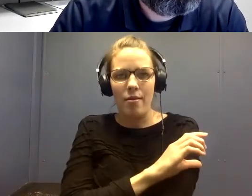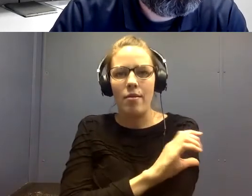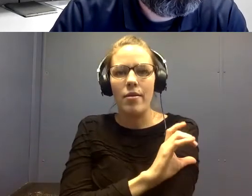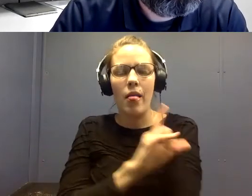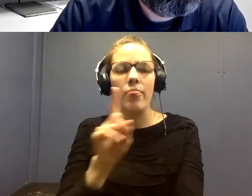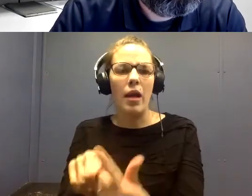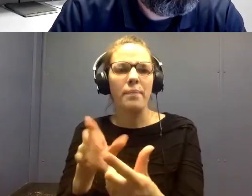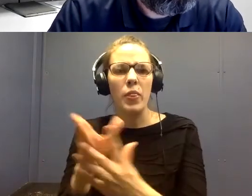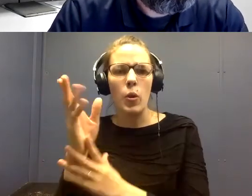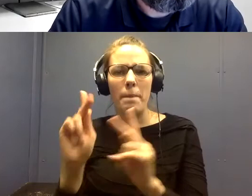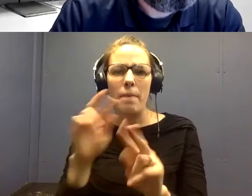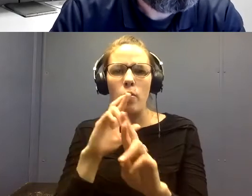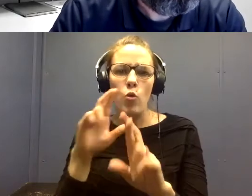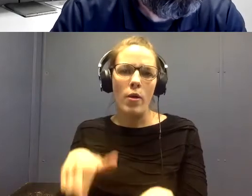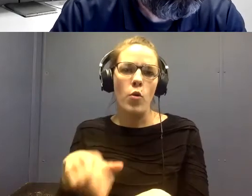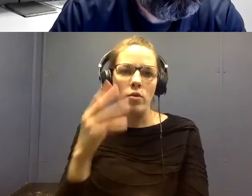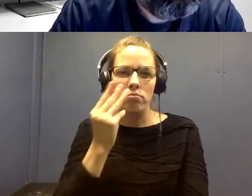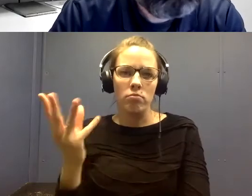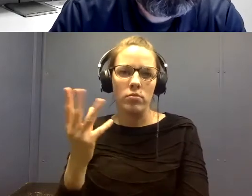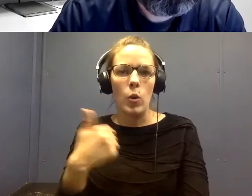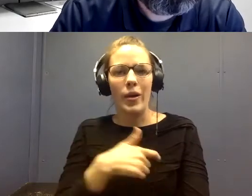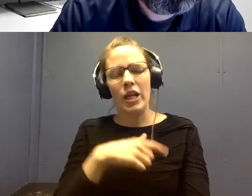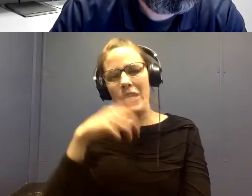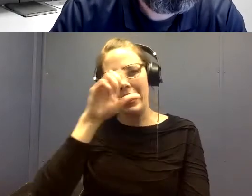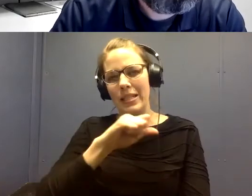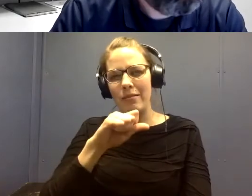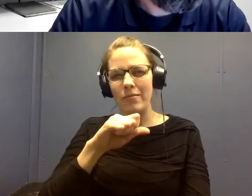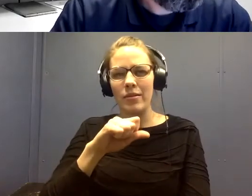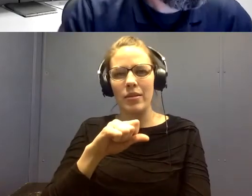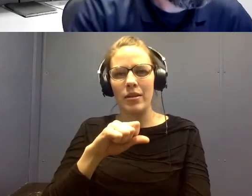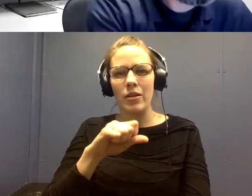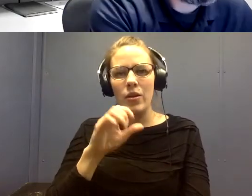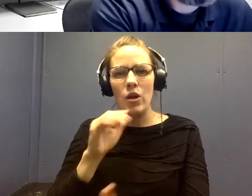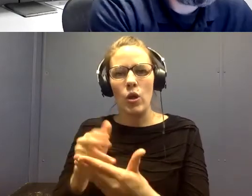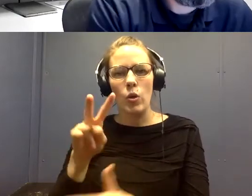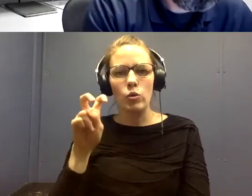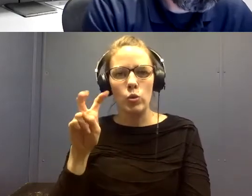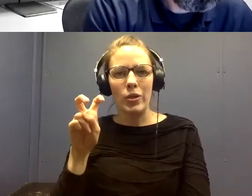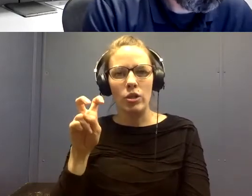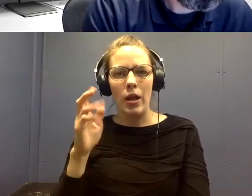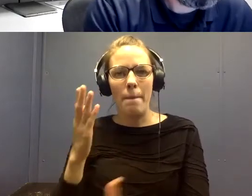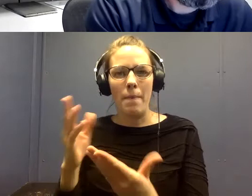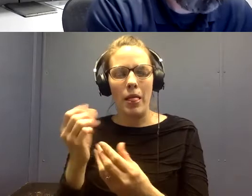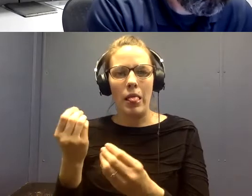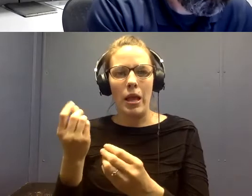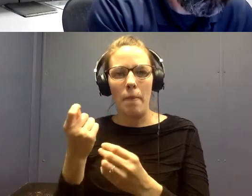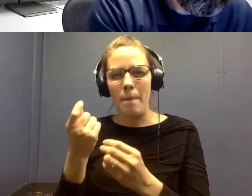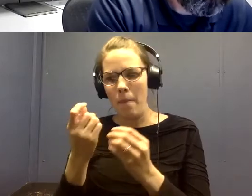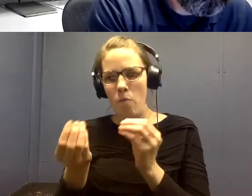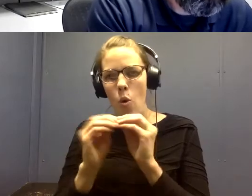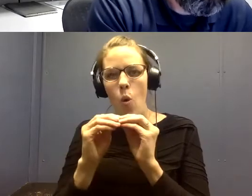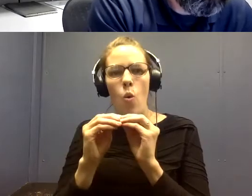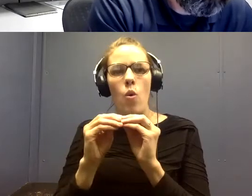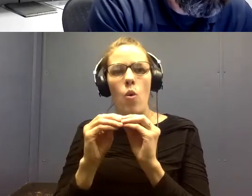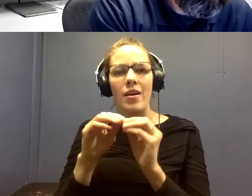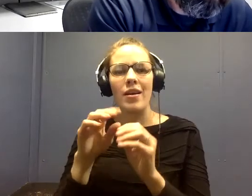But just through people reporting to us, we're guessing about, or estimating probably pretty close to 200 and maybe a little more of